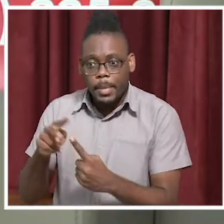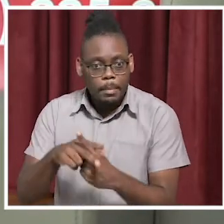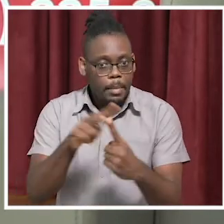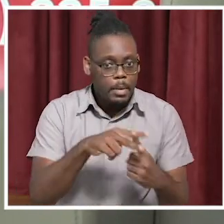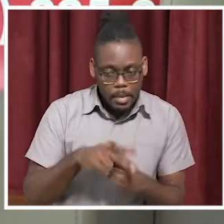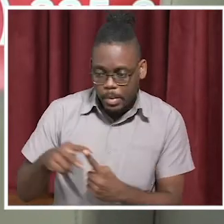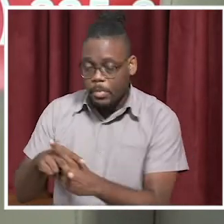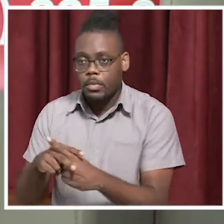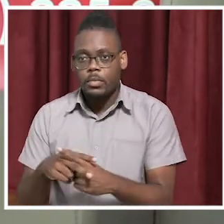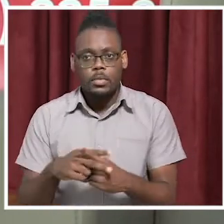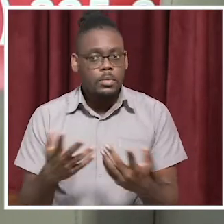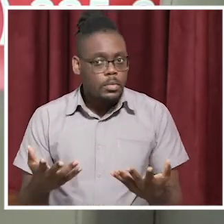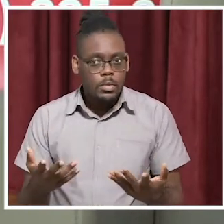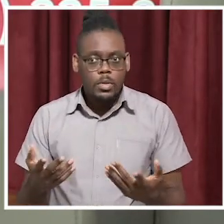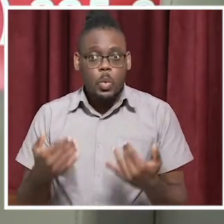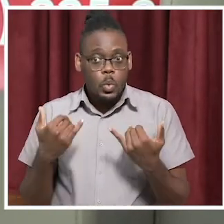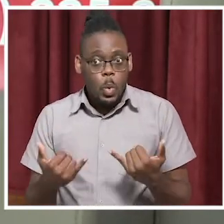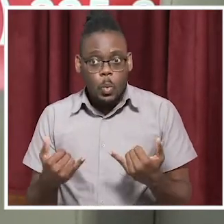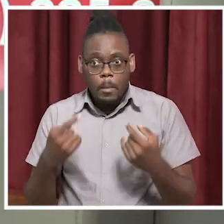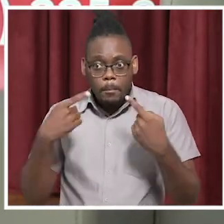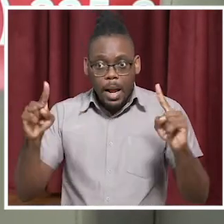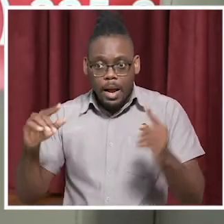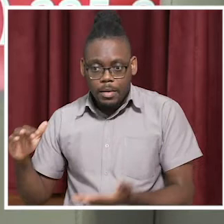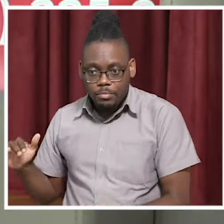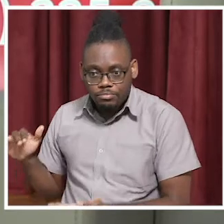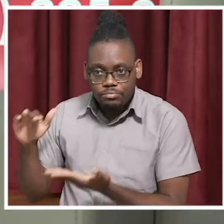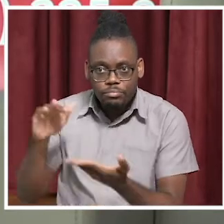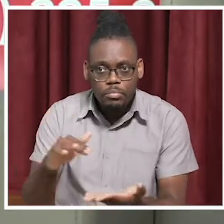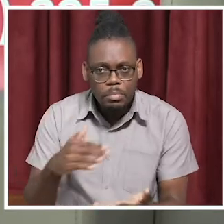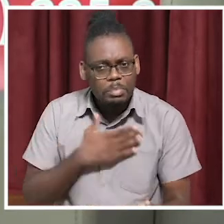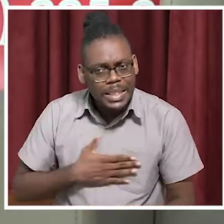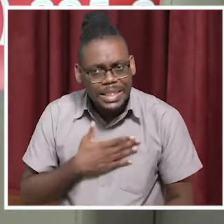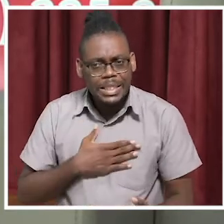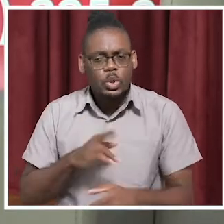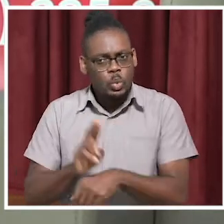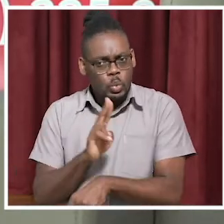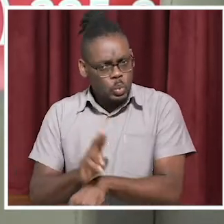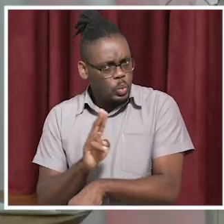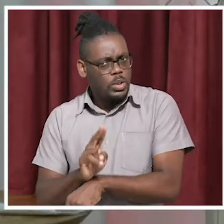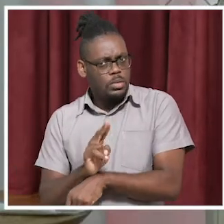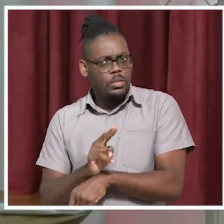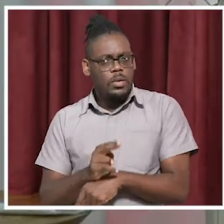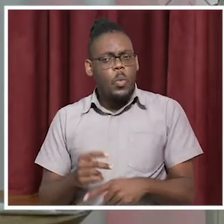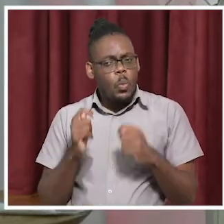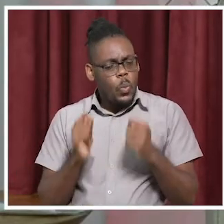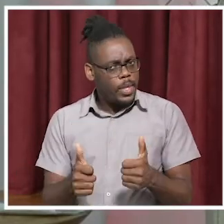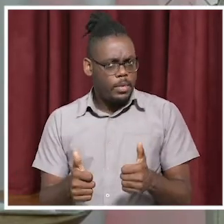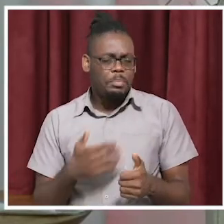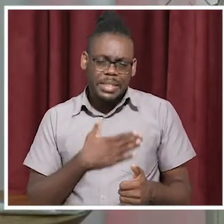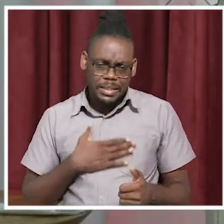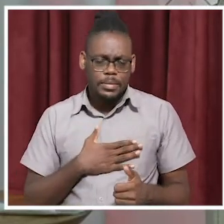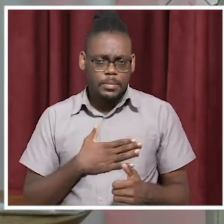assigned a grant, you want to make sure that you really put it to use as quickly as possible. Now, that echoes the sentiment of